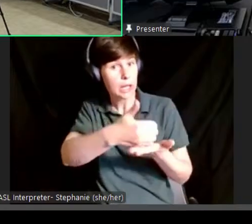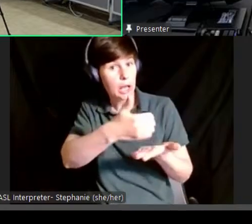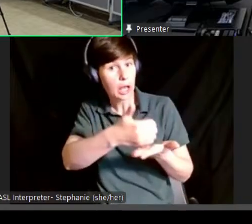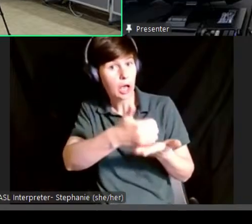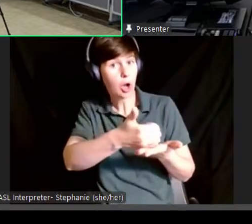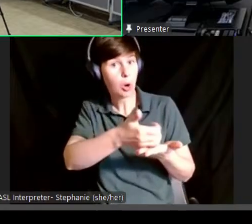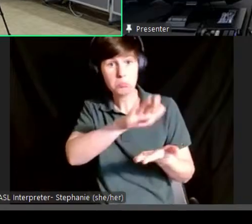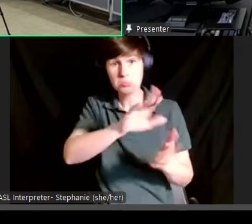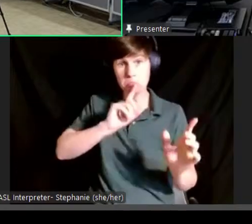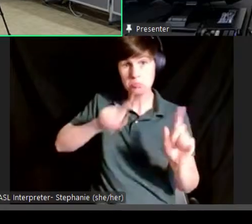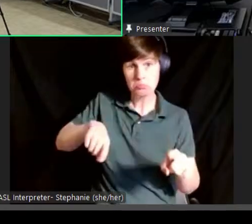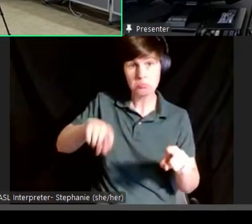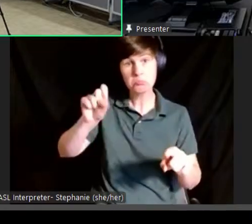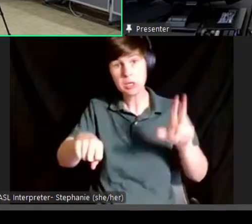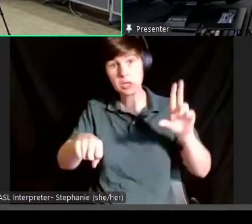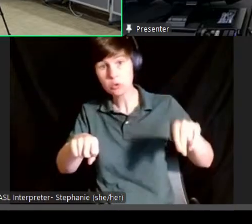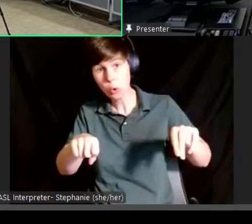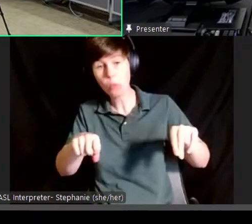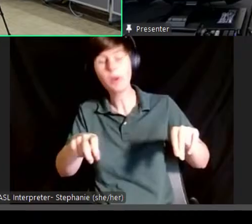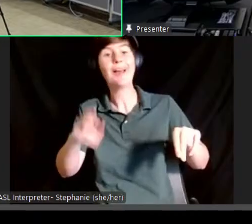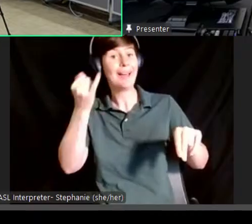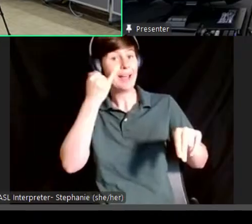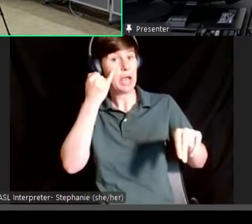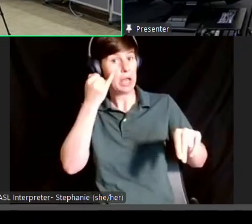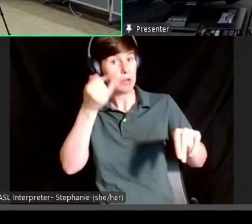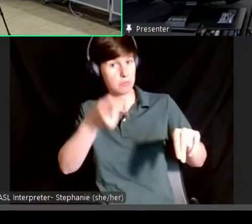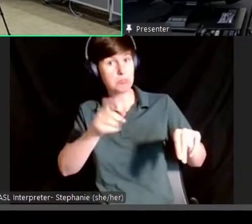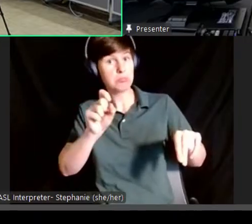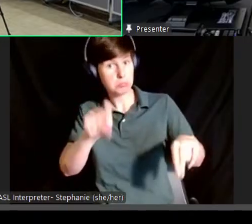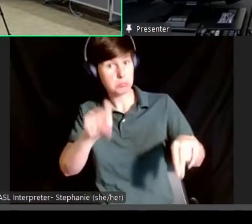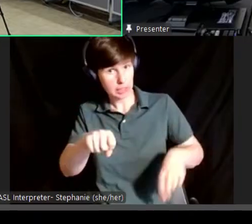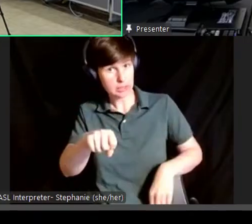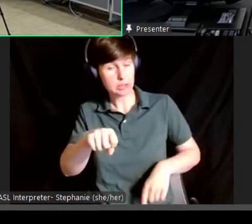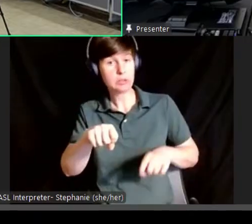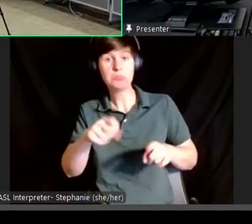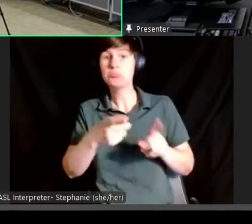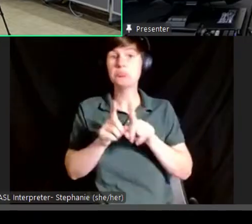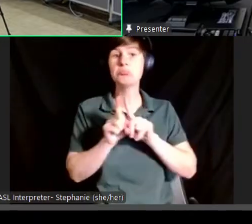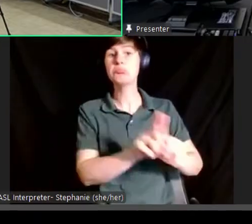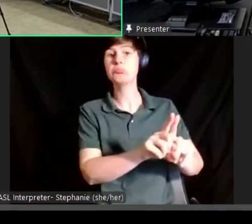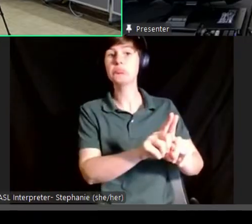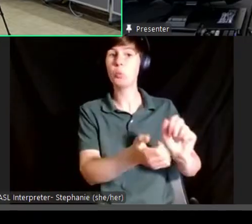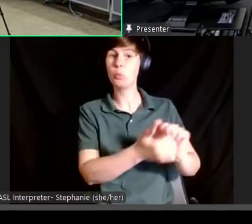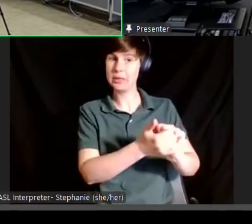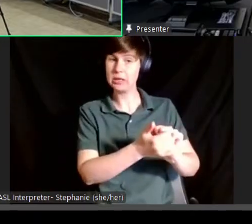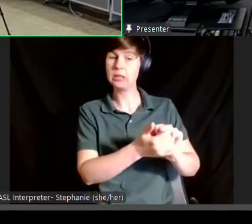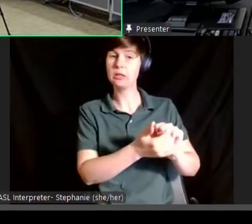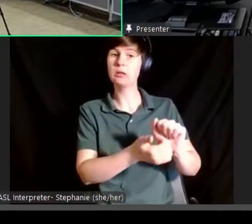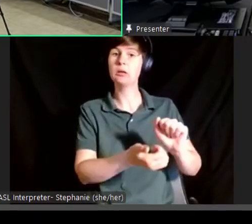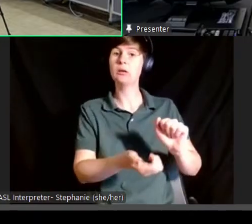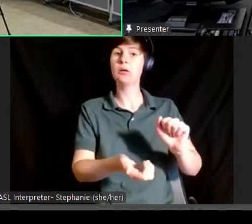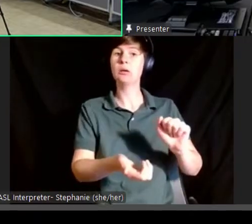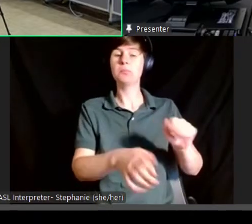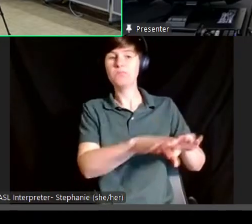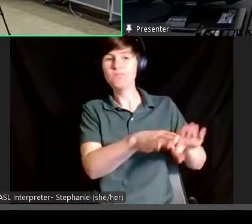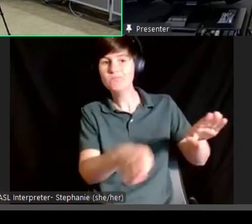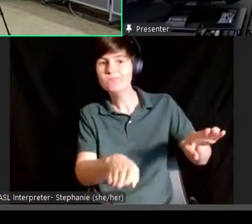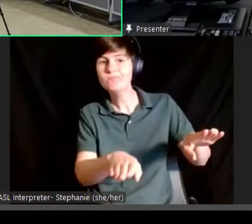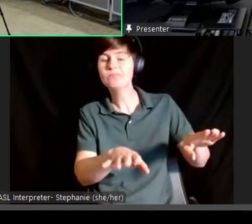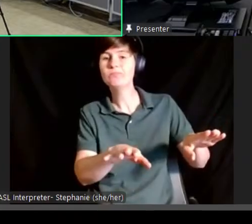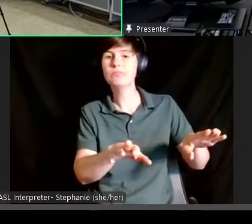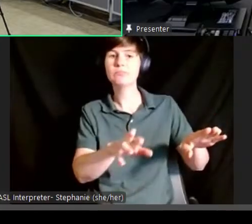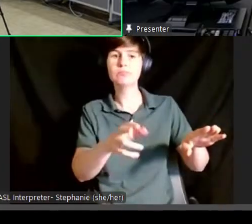person's response, if they do need assistance and it's the gap filler, we would go out with the person, put down the gap filler, down the